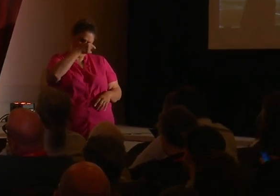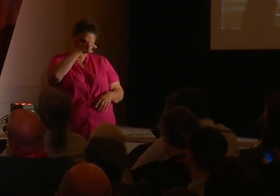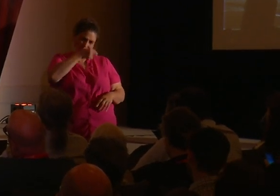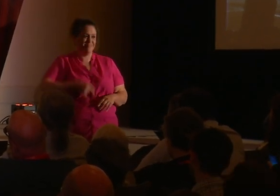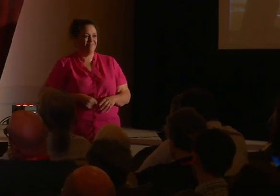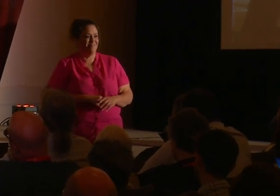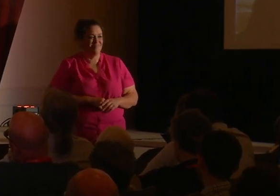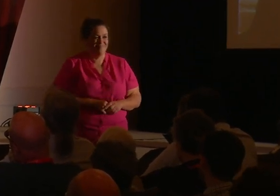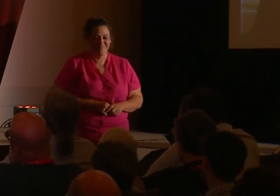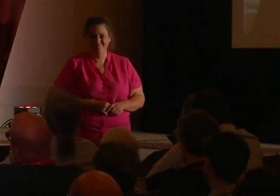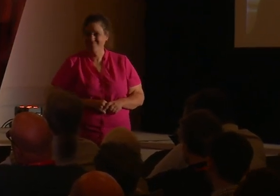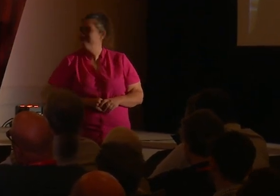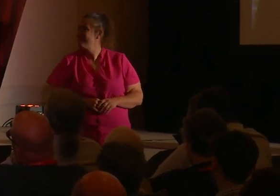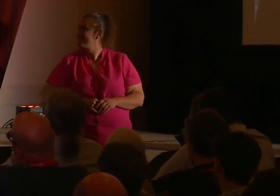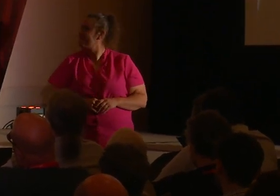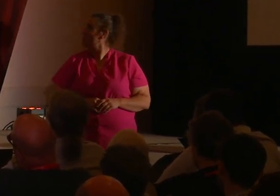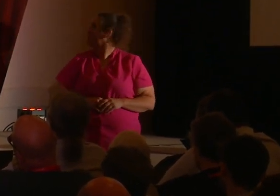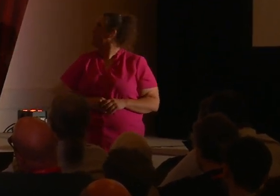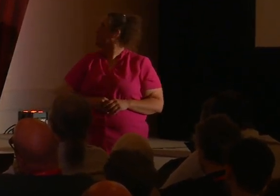hair.